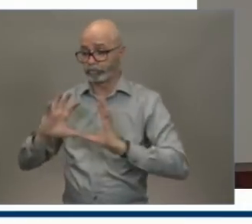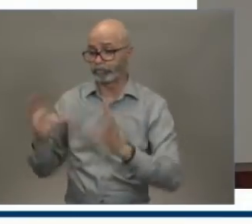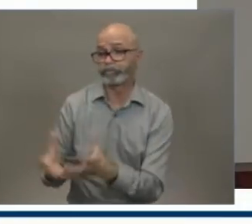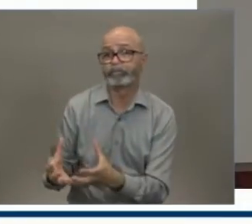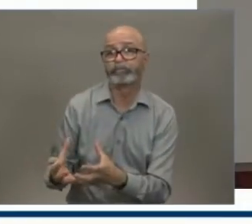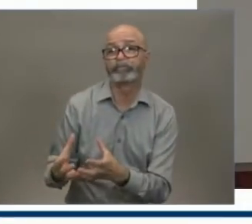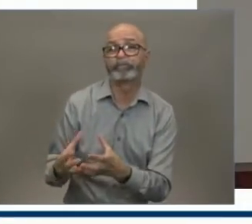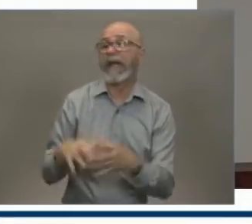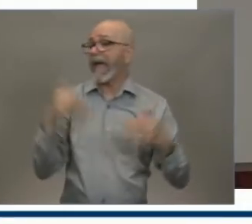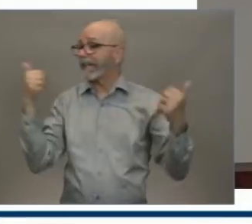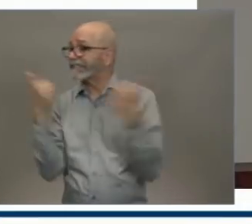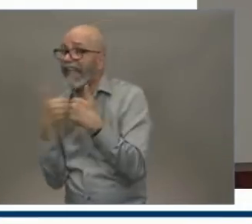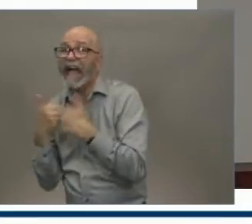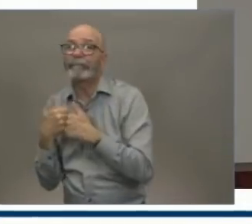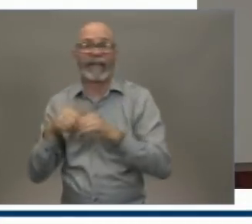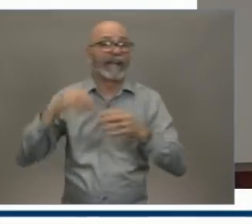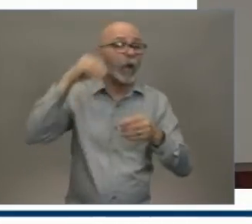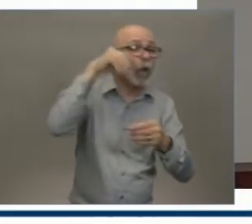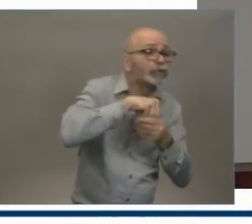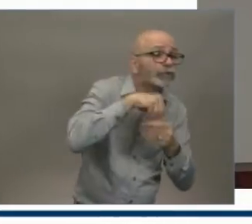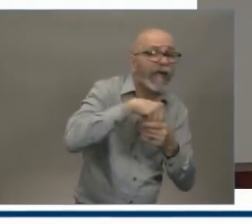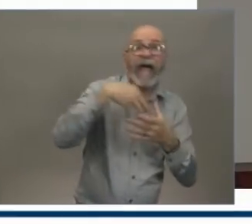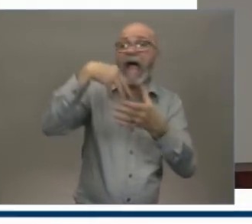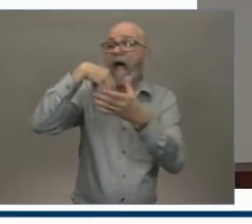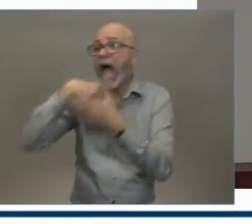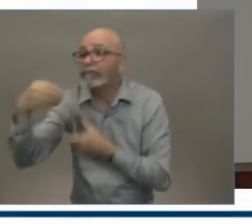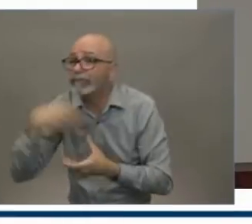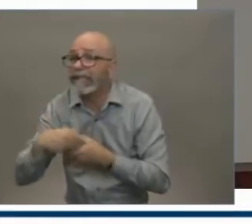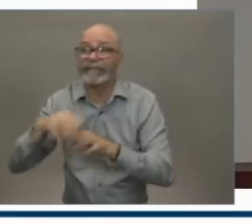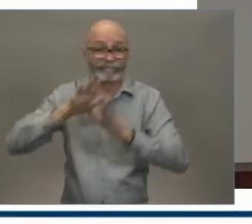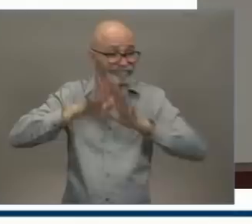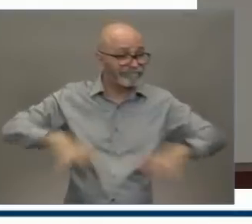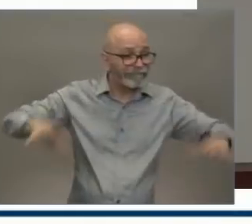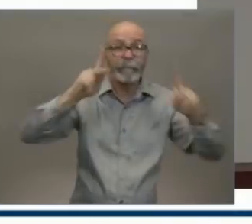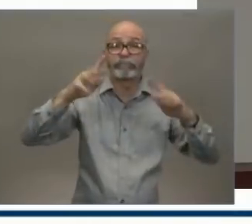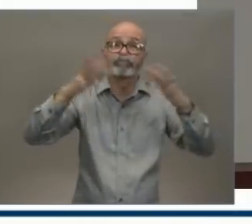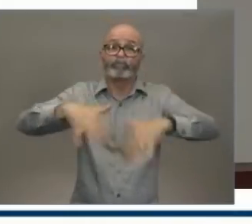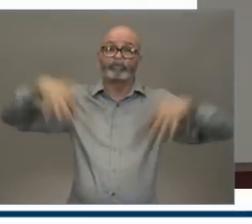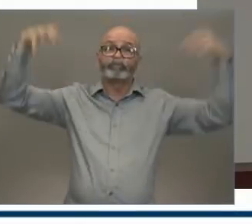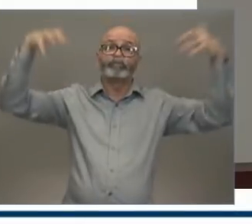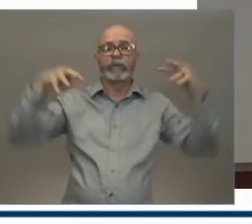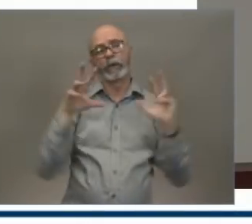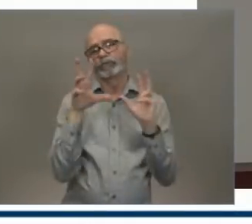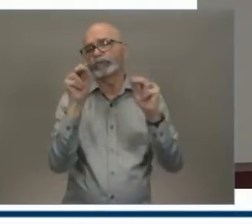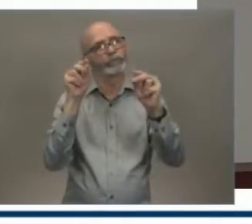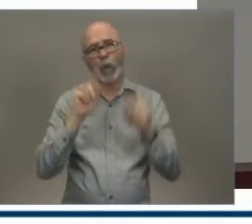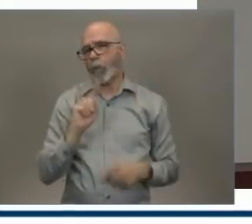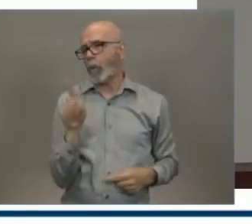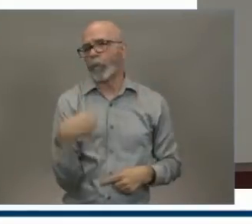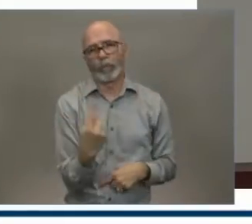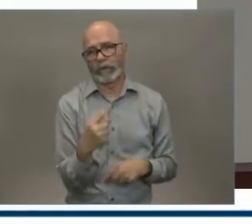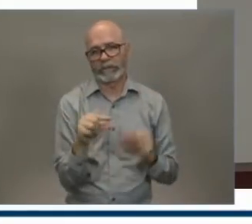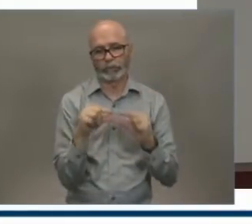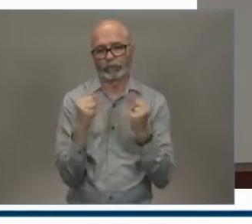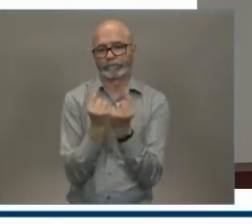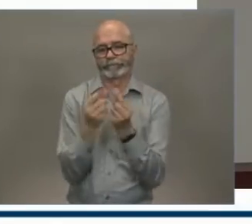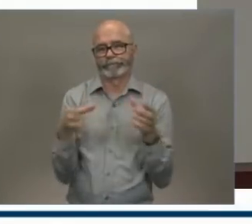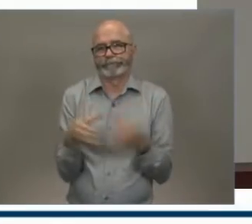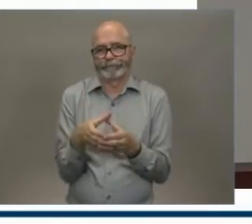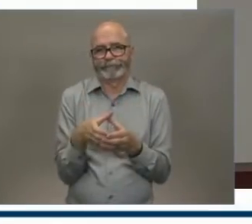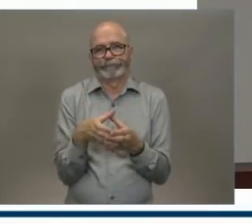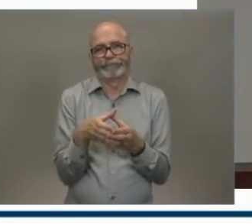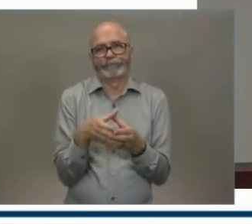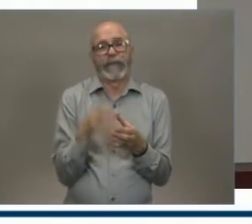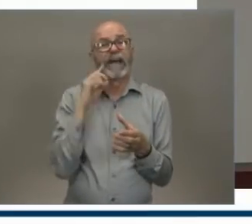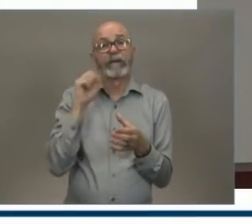not opening up gatherings at this point in time. We will recognize the importance of sports, arts, and culture for physical and